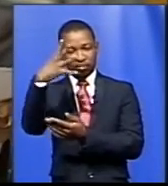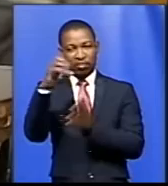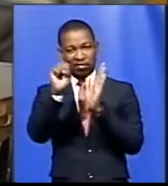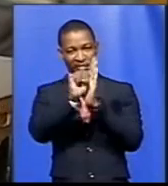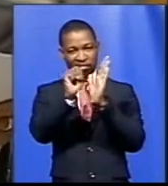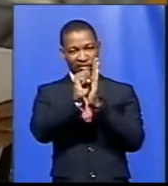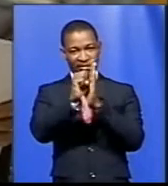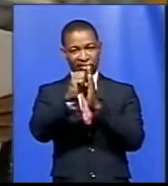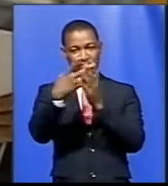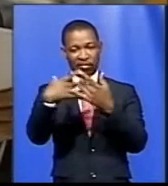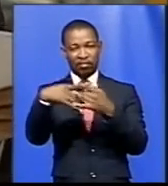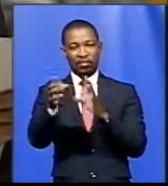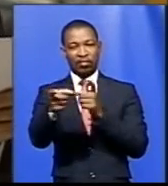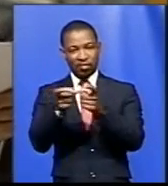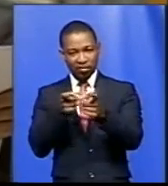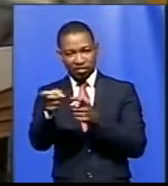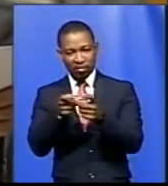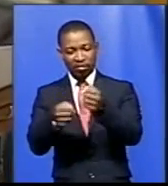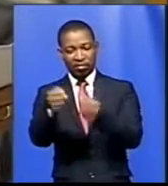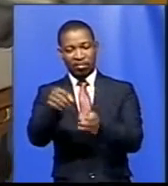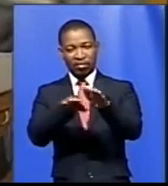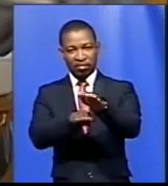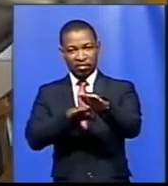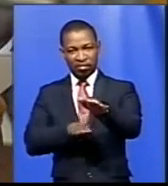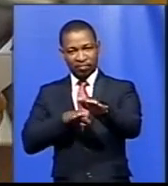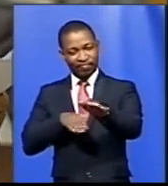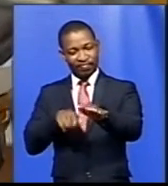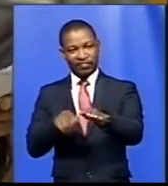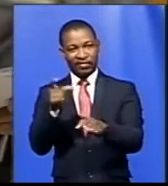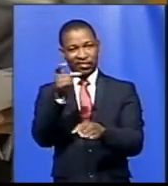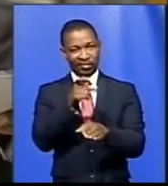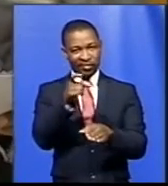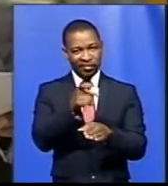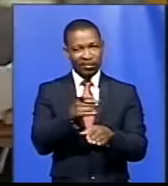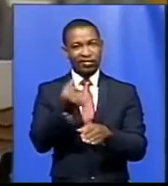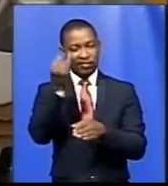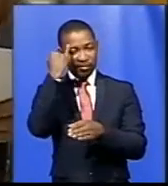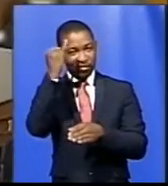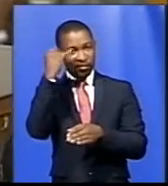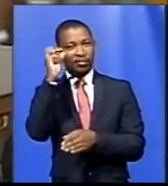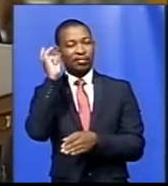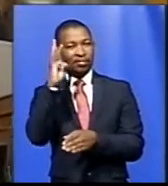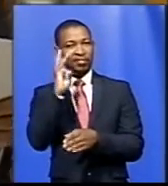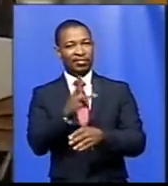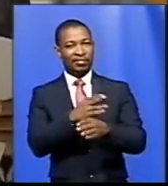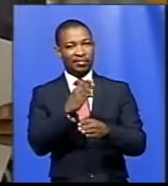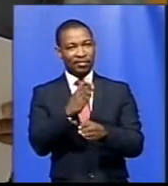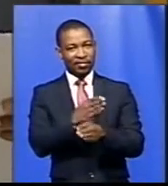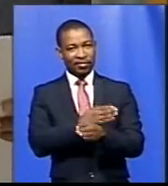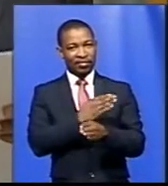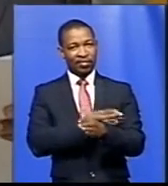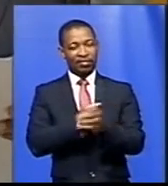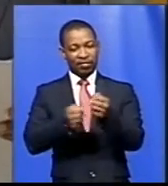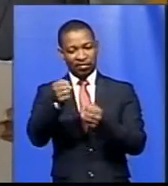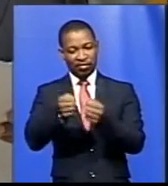and centralized traffic control in Haboroni, an initiative which is aimed at improving the flow